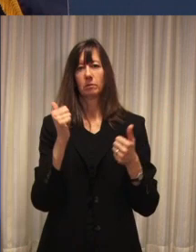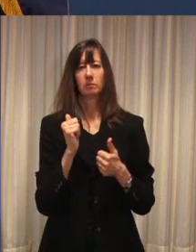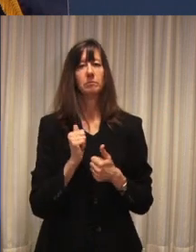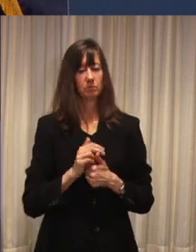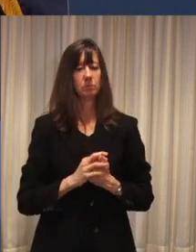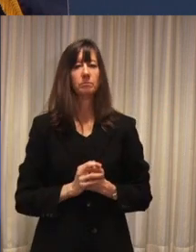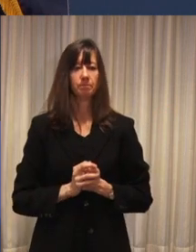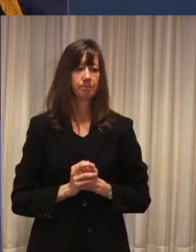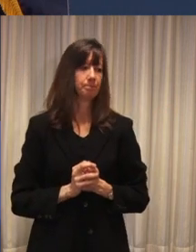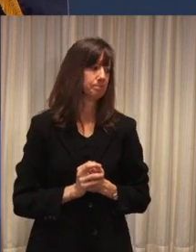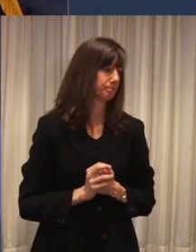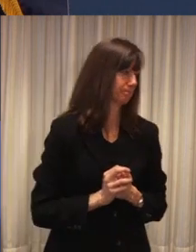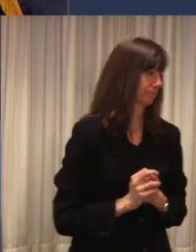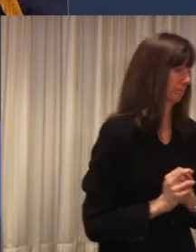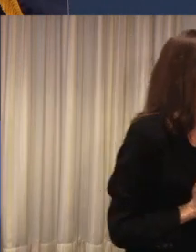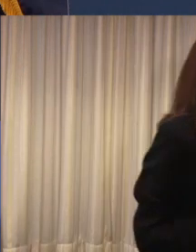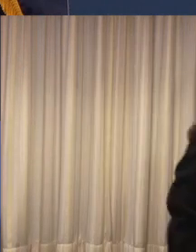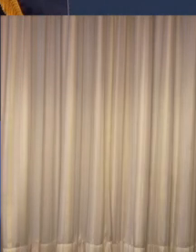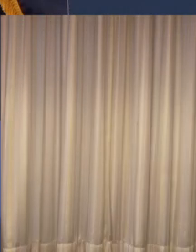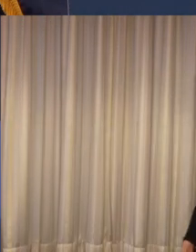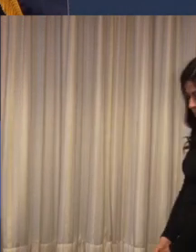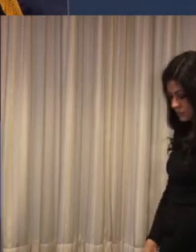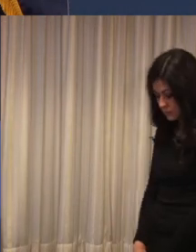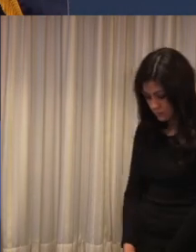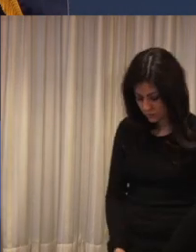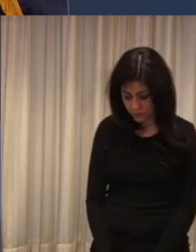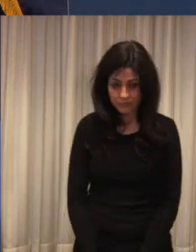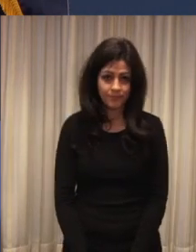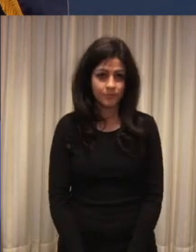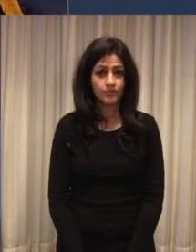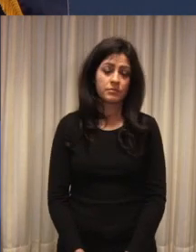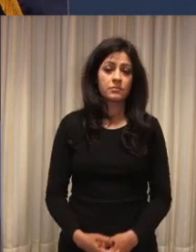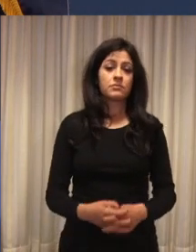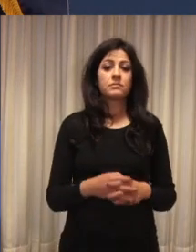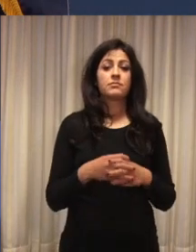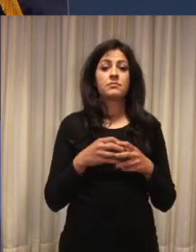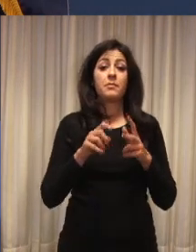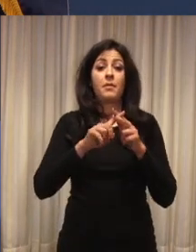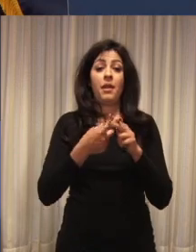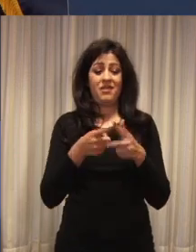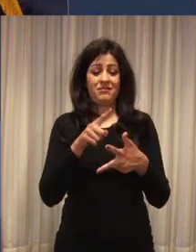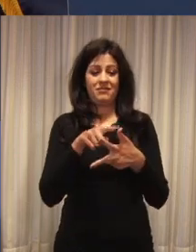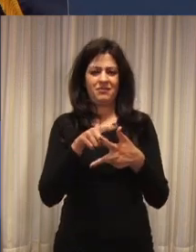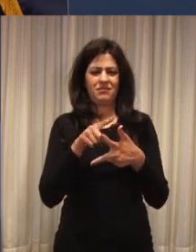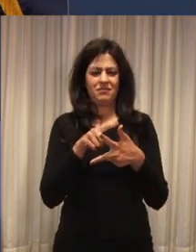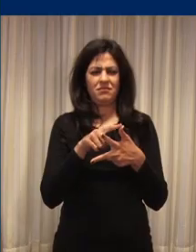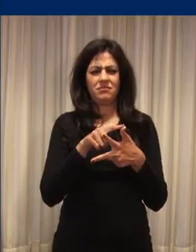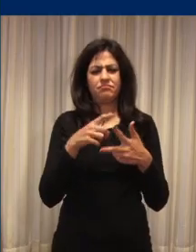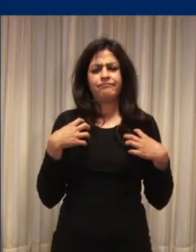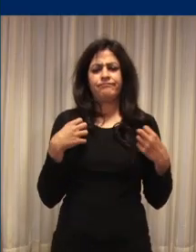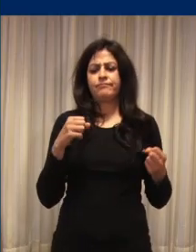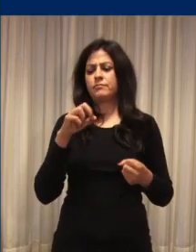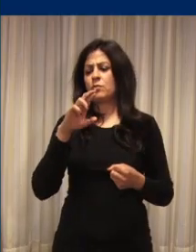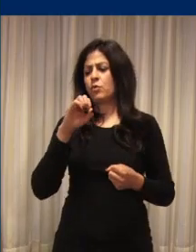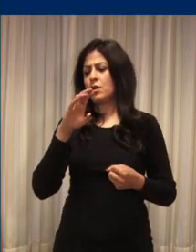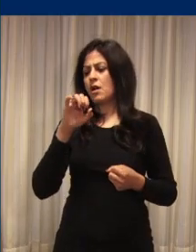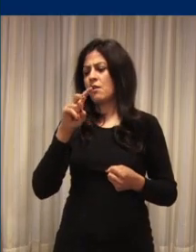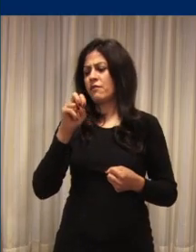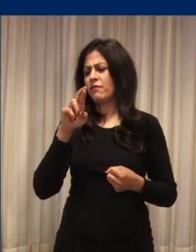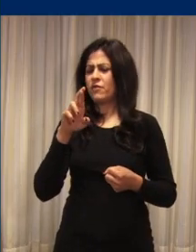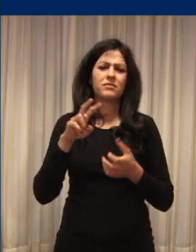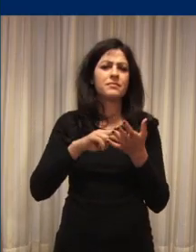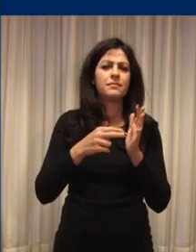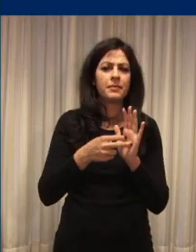said. So starting with recover, what does this mean? So last week,